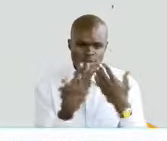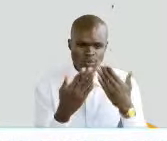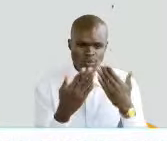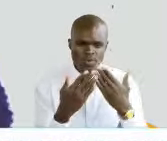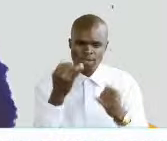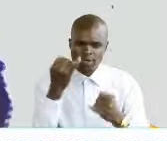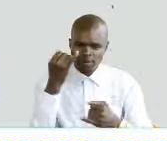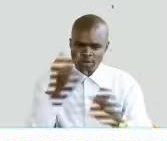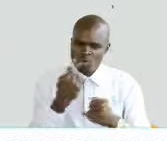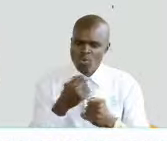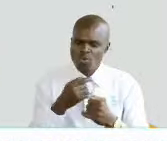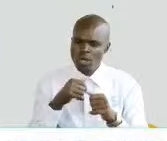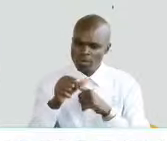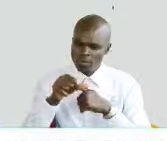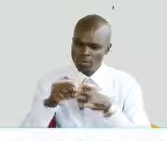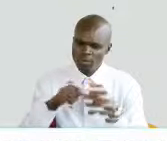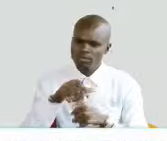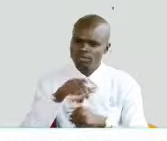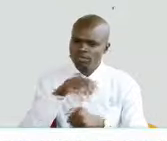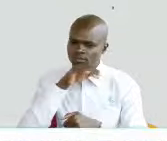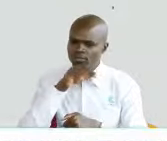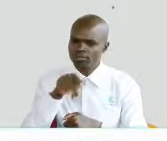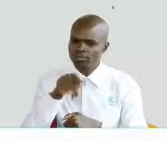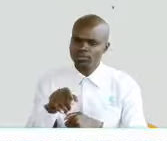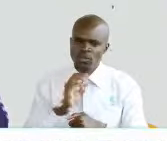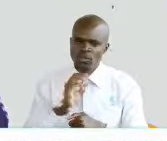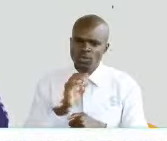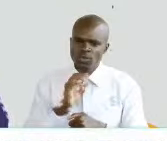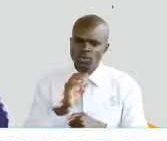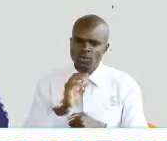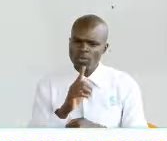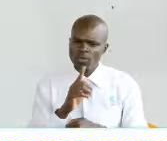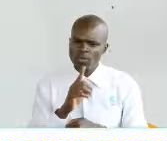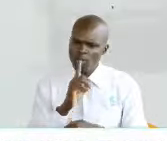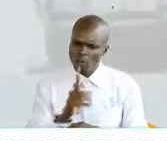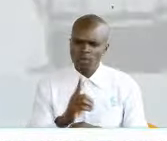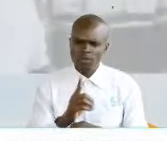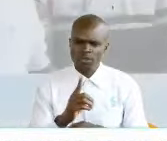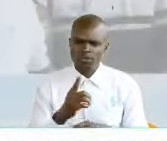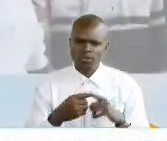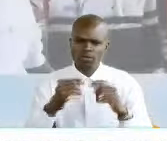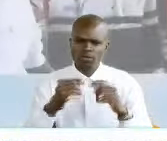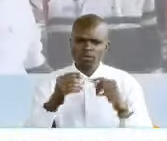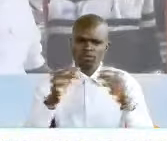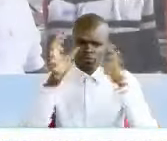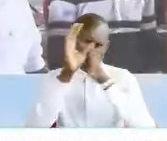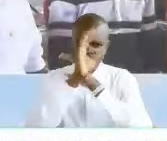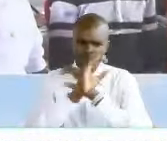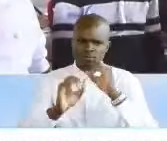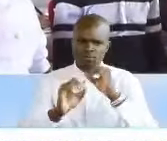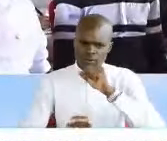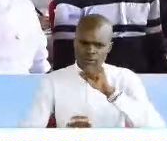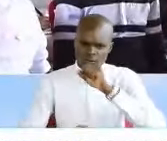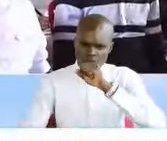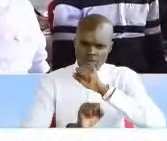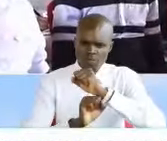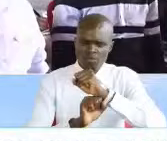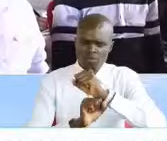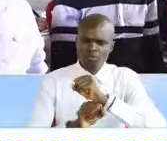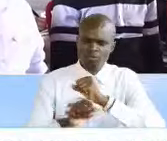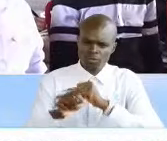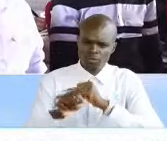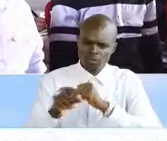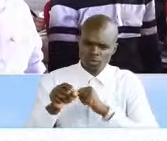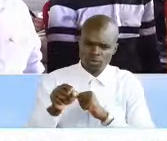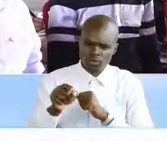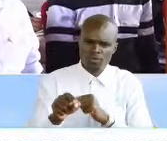We have marching orders from His Excellency the President to support your candidature at the